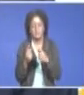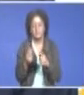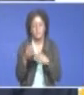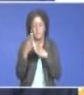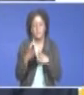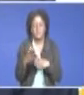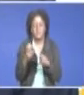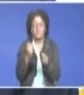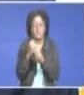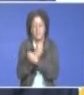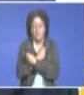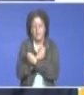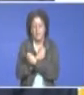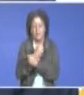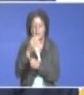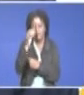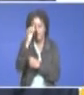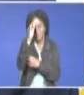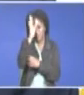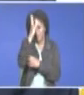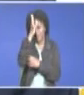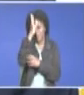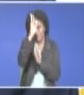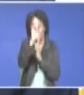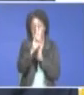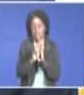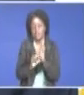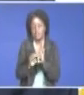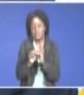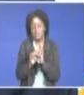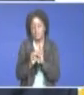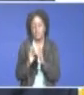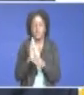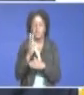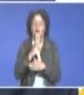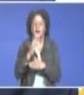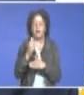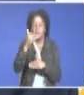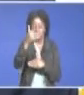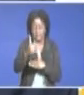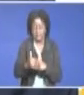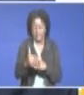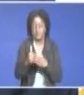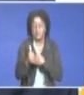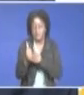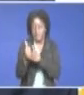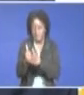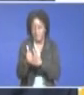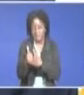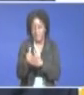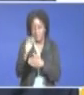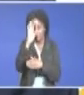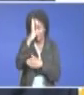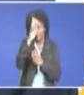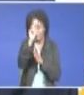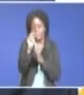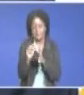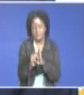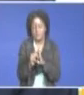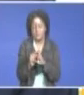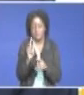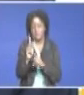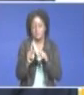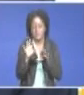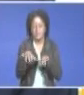love innovation. And with a company like Samsung, we are at the forefront of innovation, and customers can always count on